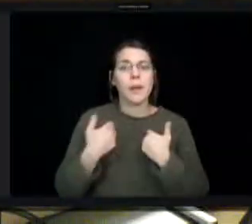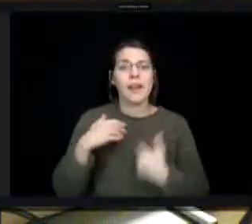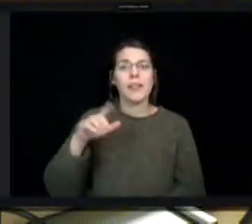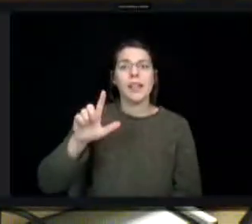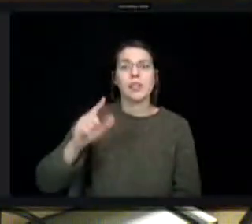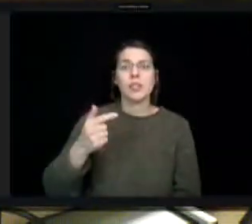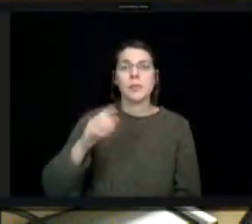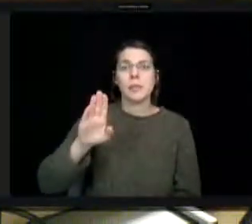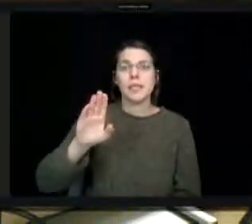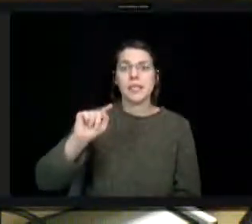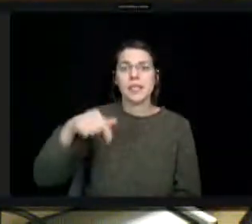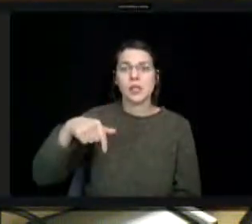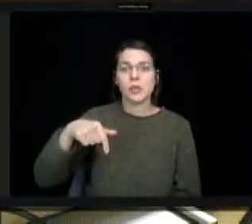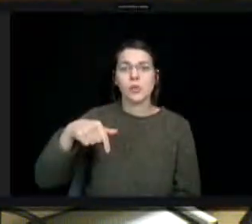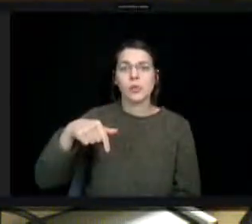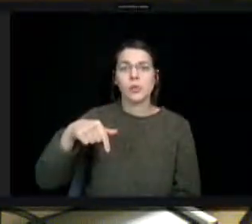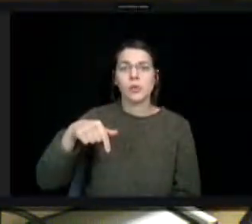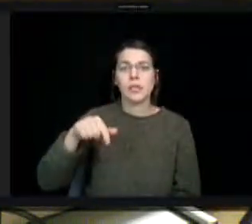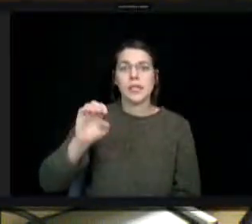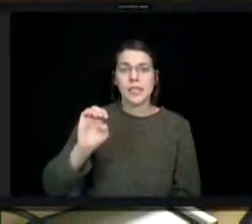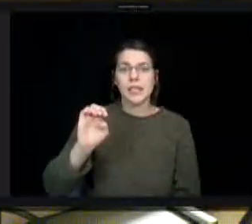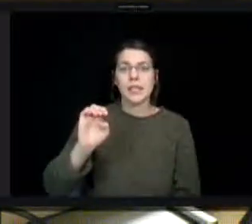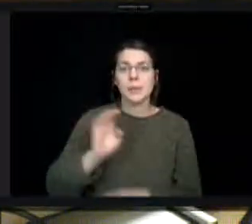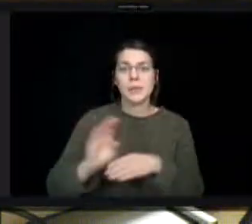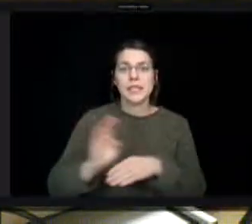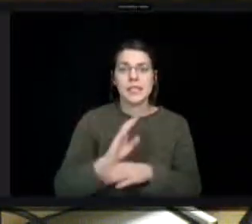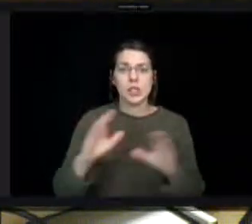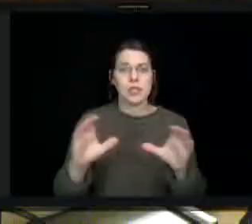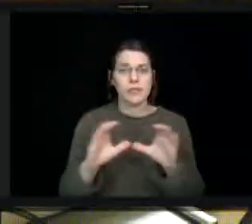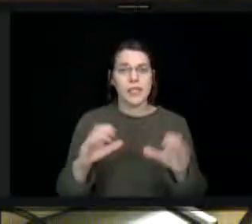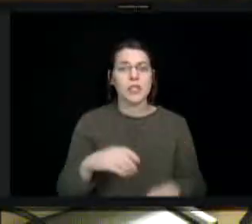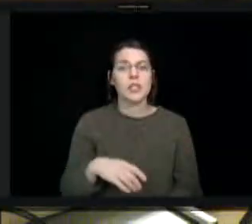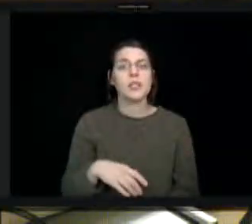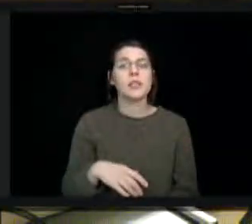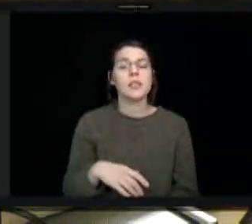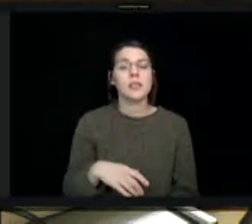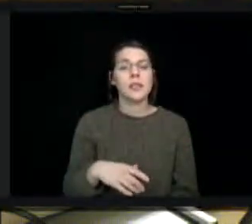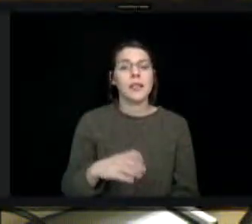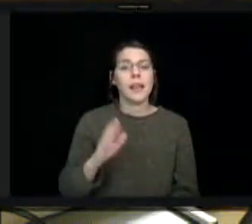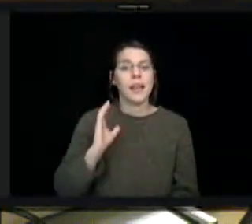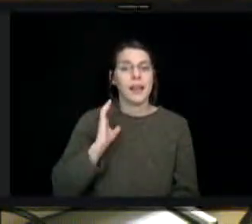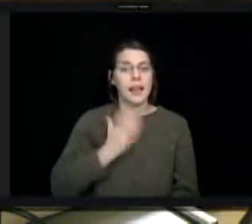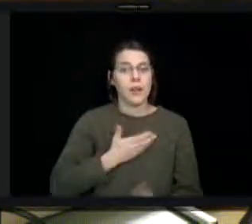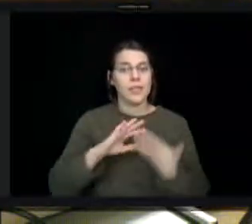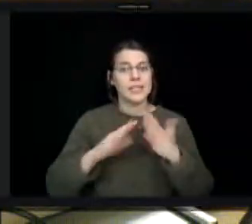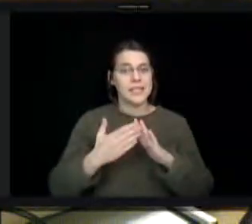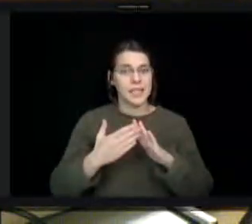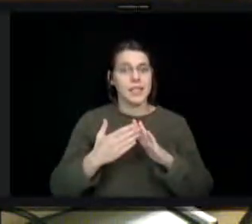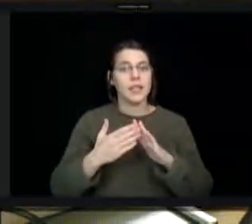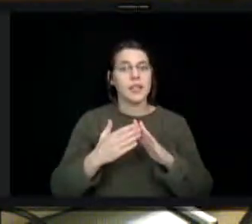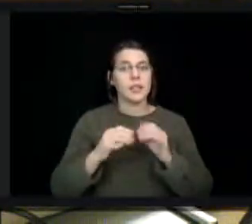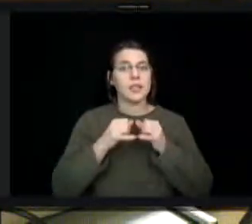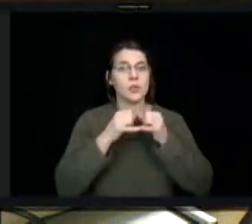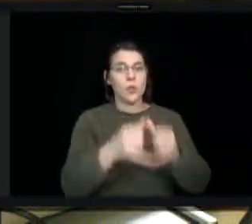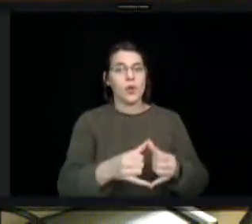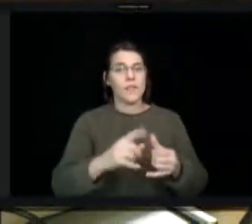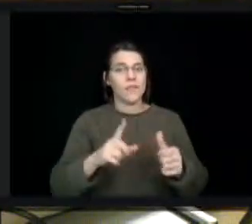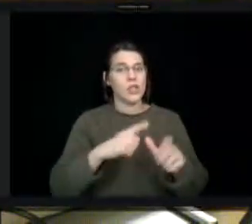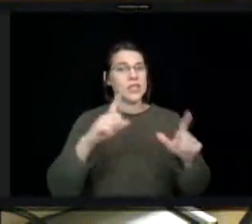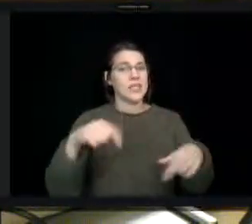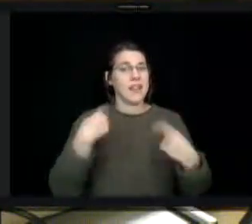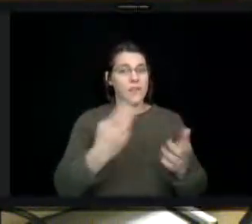have incorporated that as a city. Our administration has awarded the first ever contracts to LGBTQ certified business